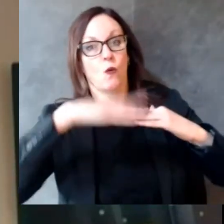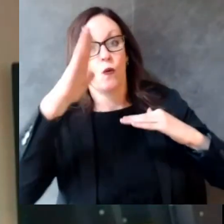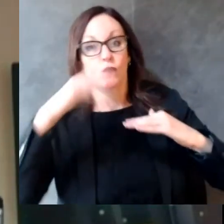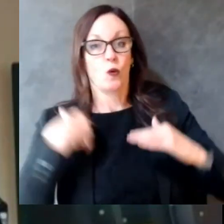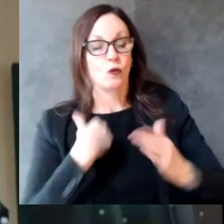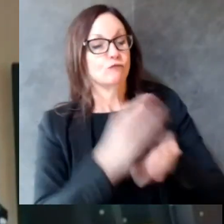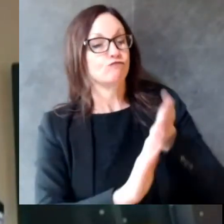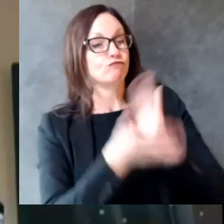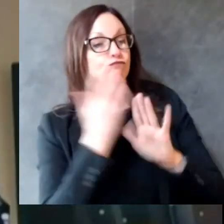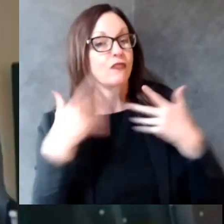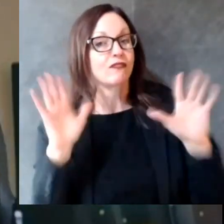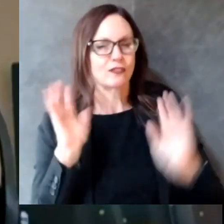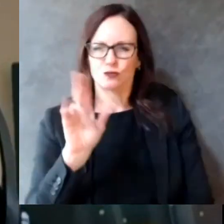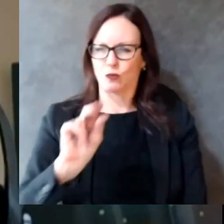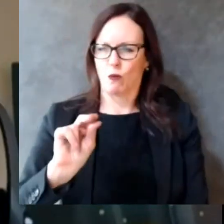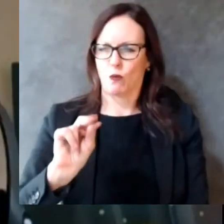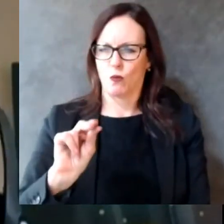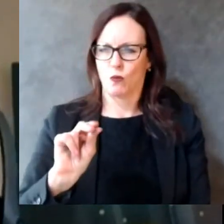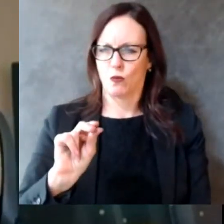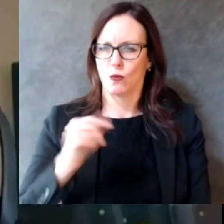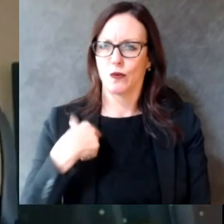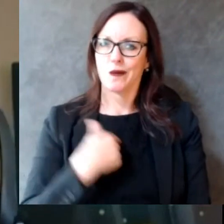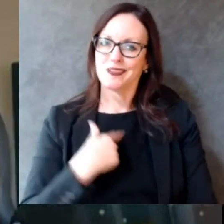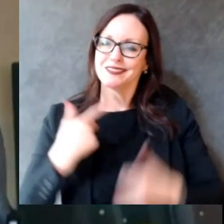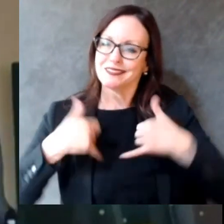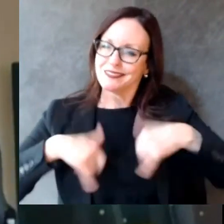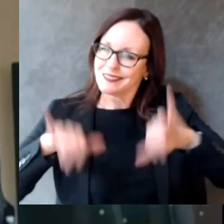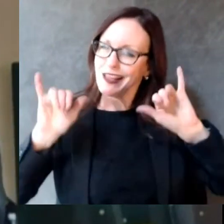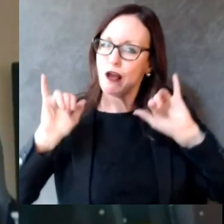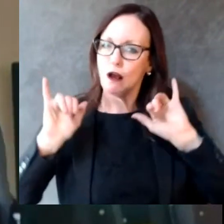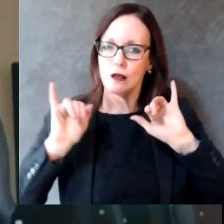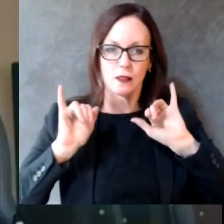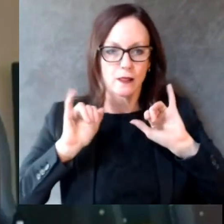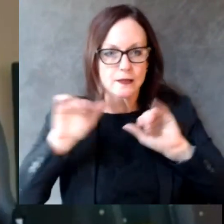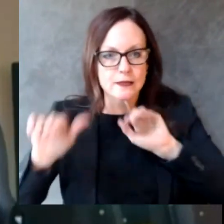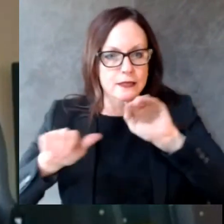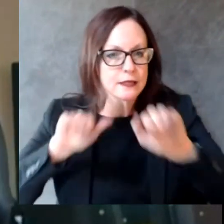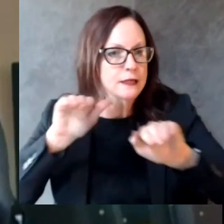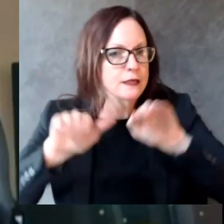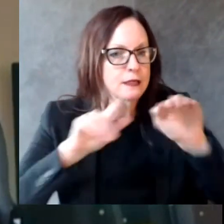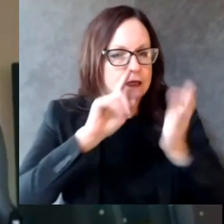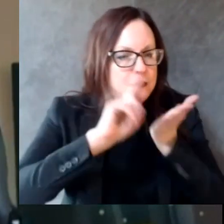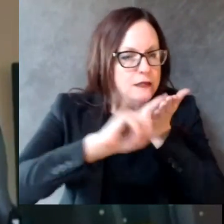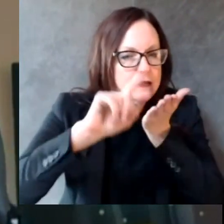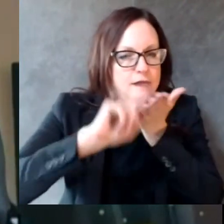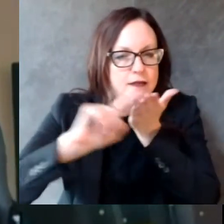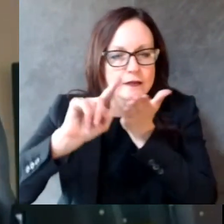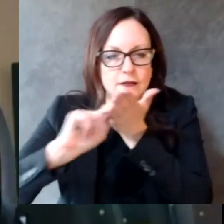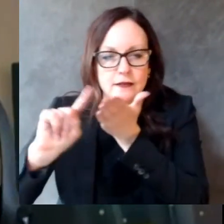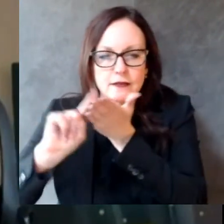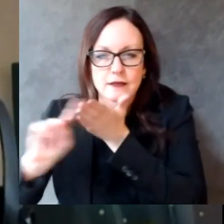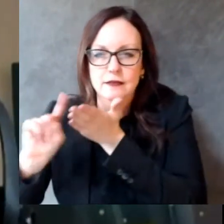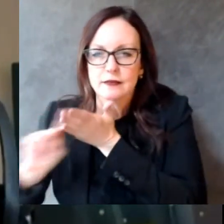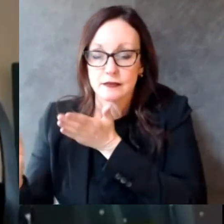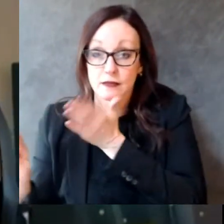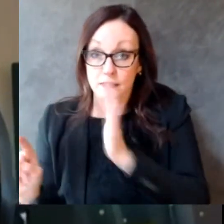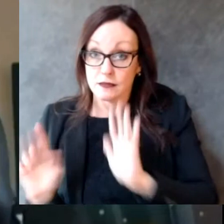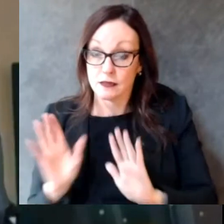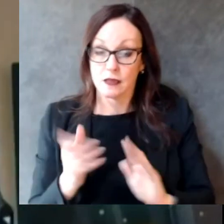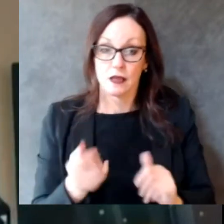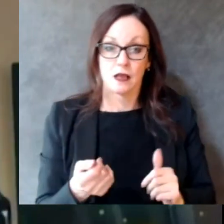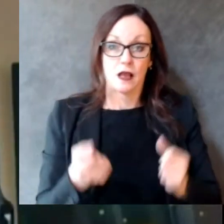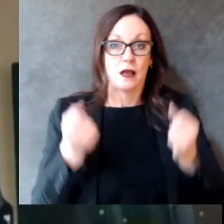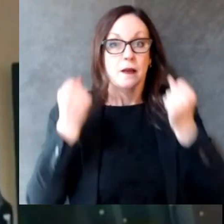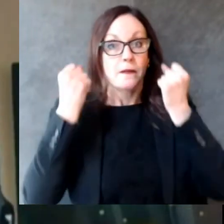course, we also had the federal pharmacy program that provided vaccine to a large portion of